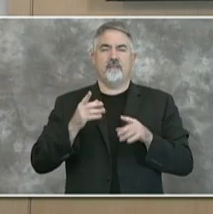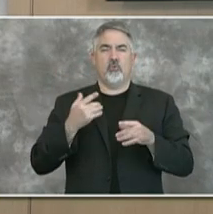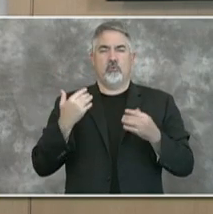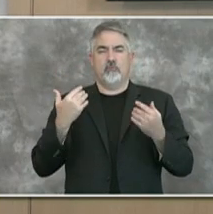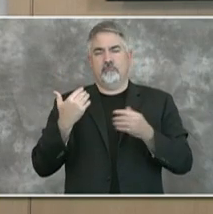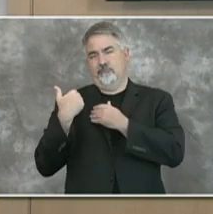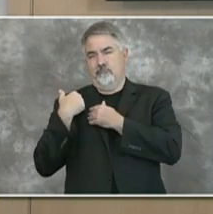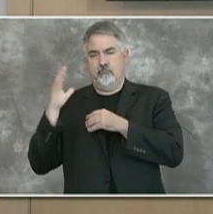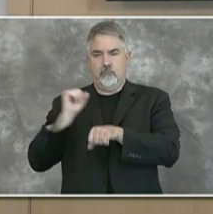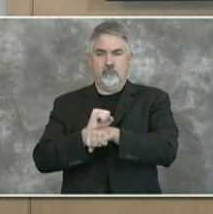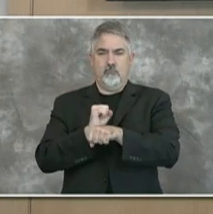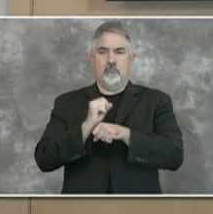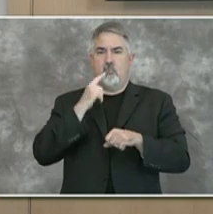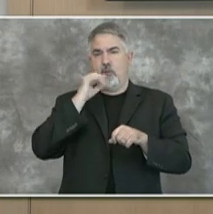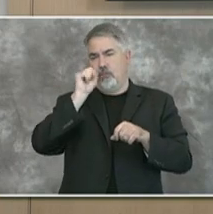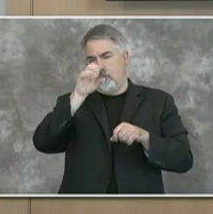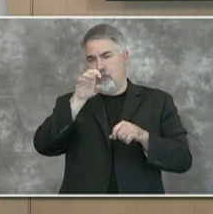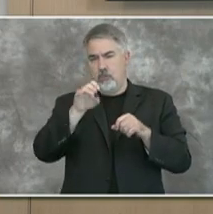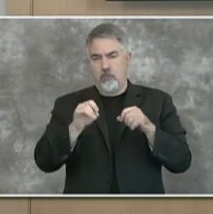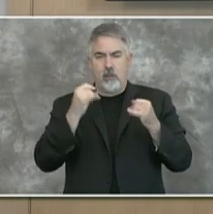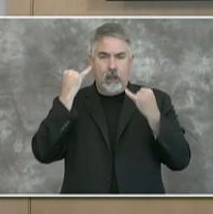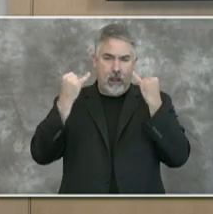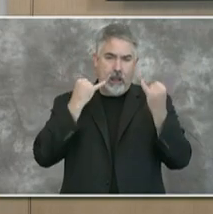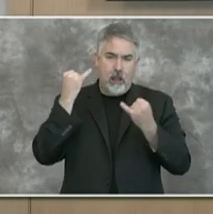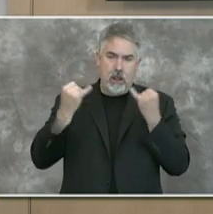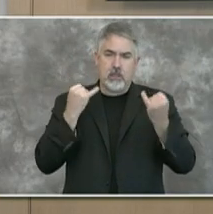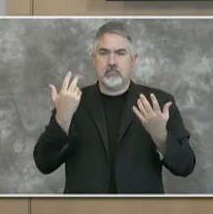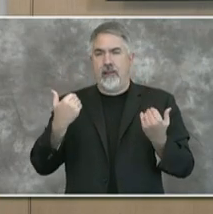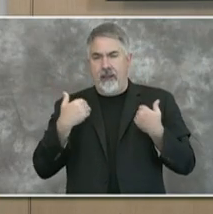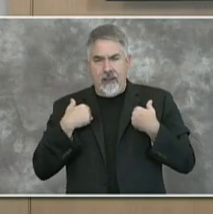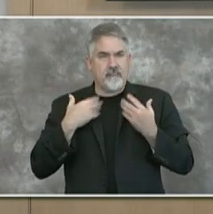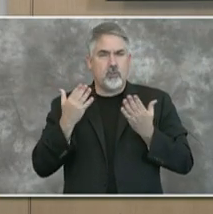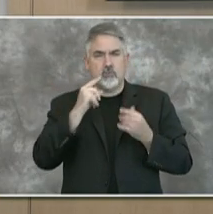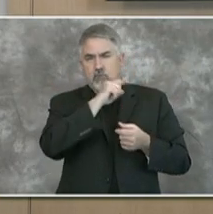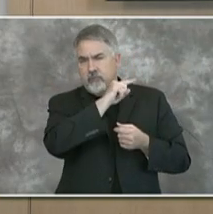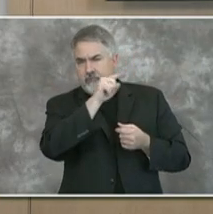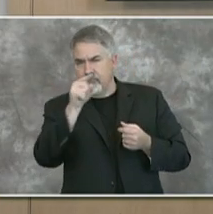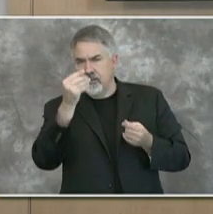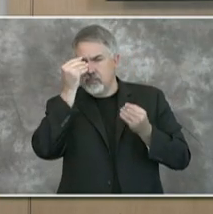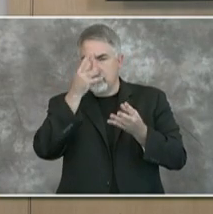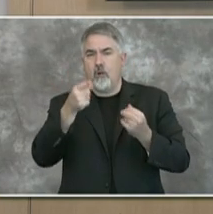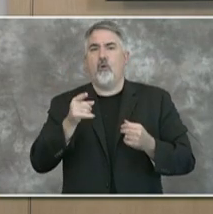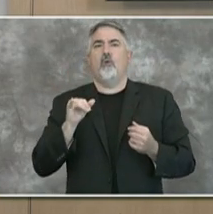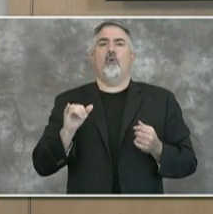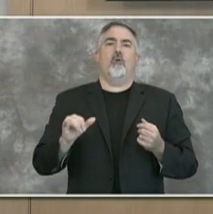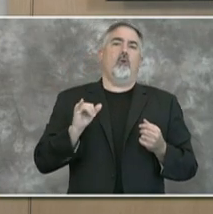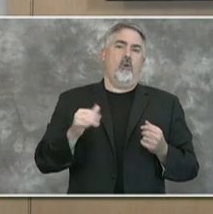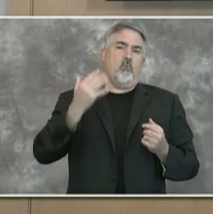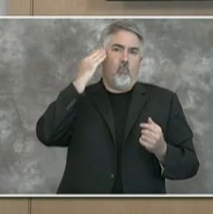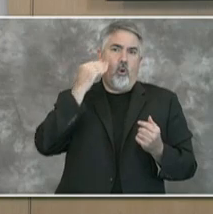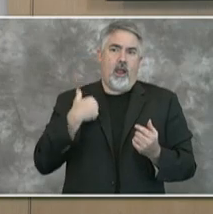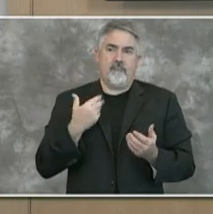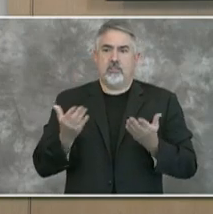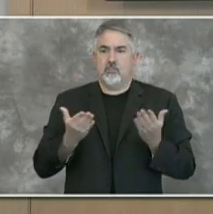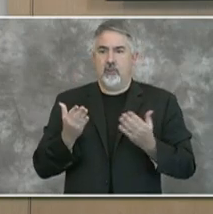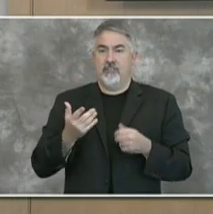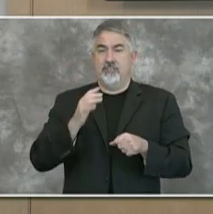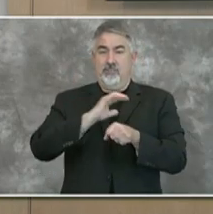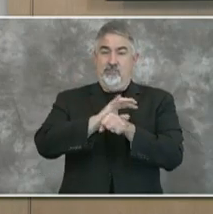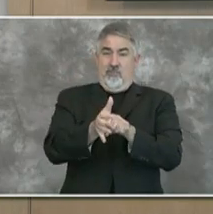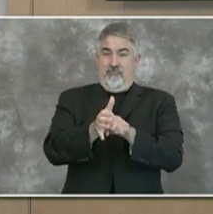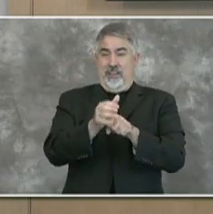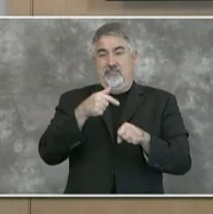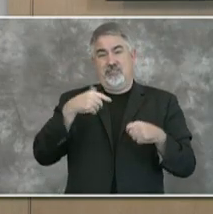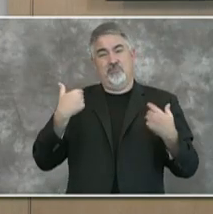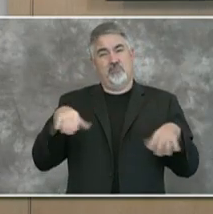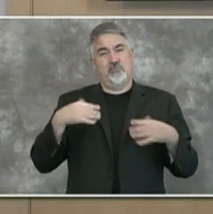want to talk about available resources that are out there. Because even though we are doing everything we can to protect ourselves from coronavirus, it is important that